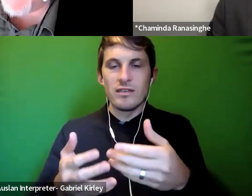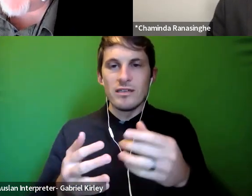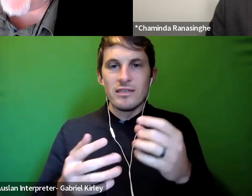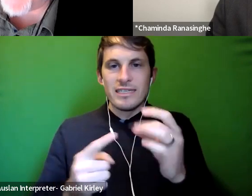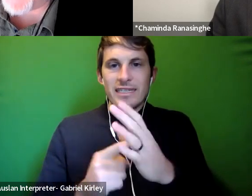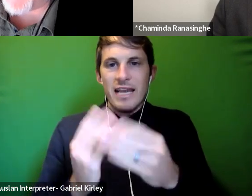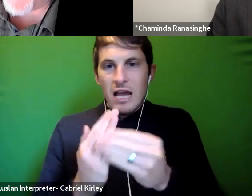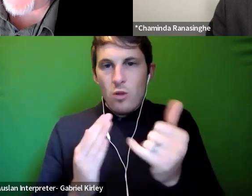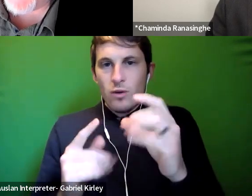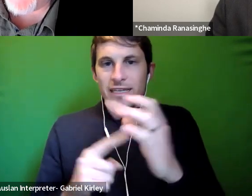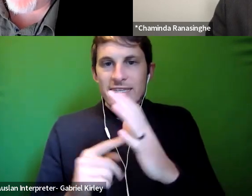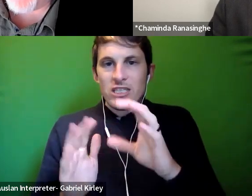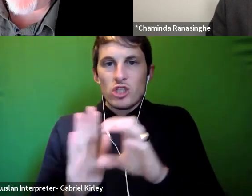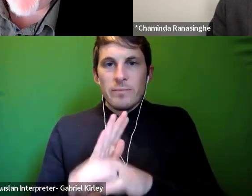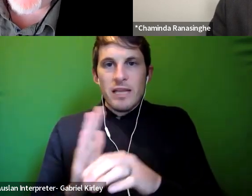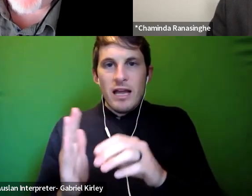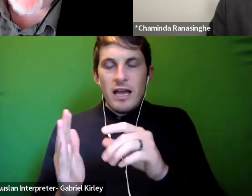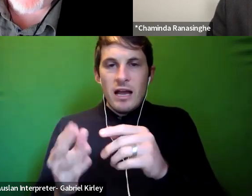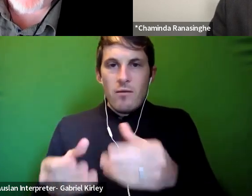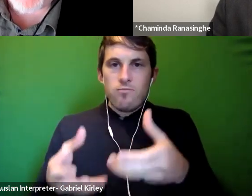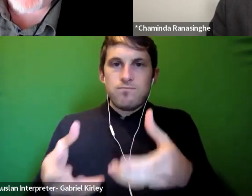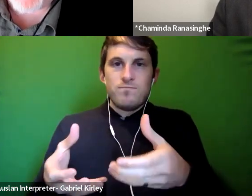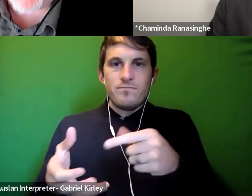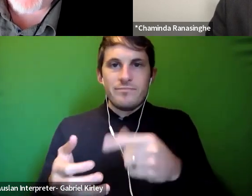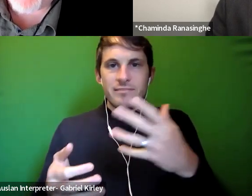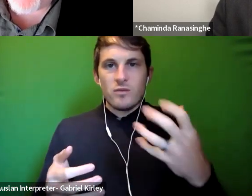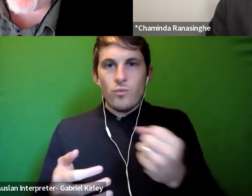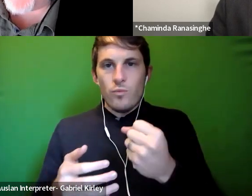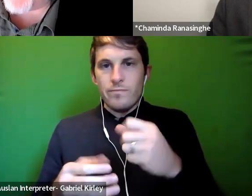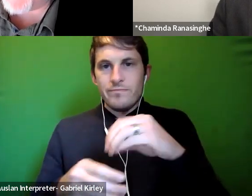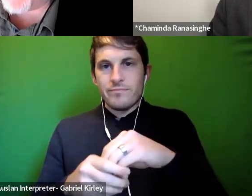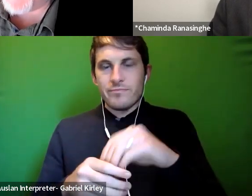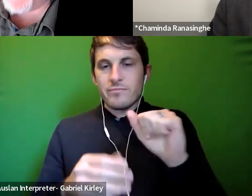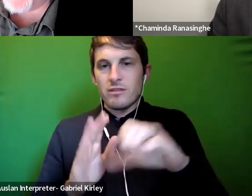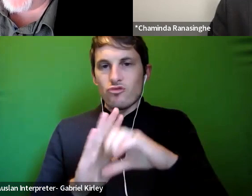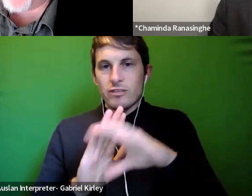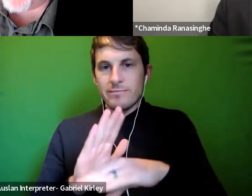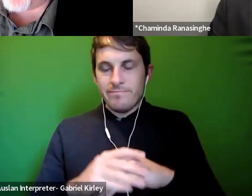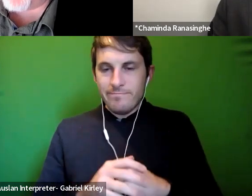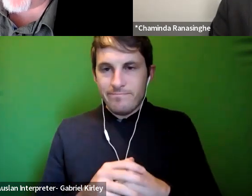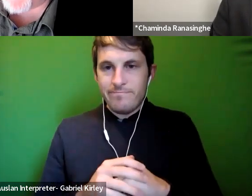key chapters, etc., that were required as part of a syllabus or of the curriculum.